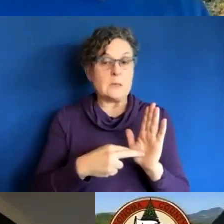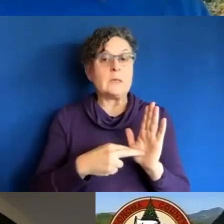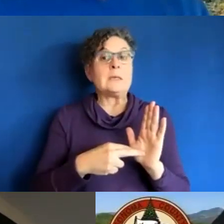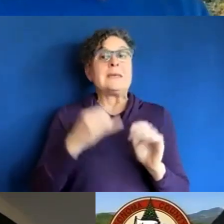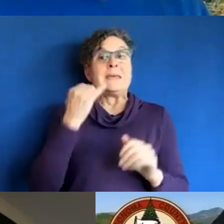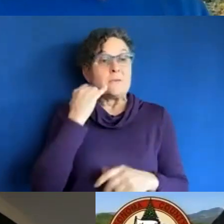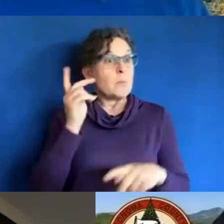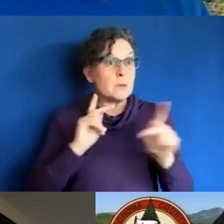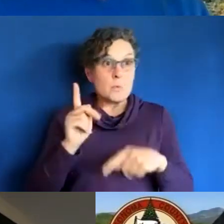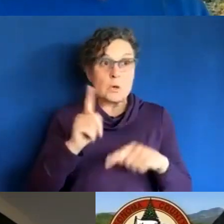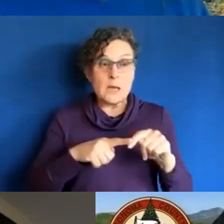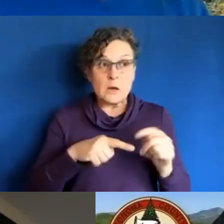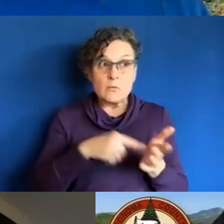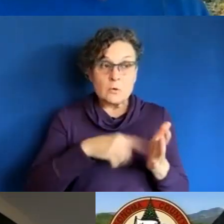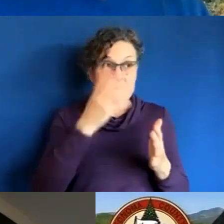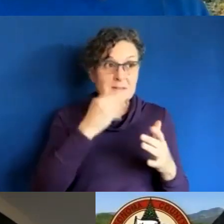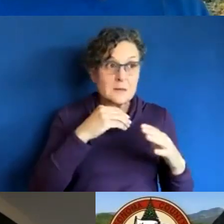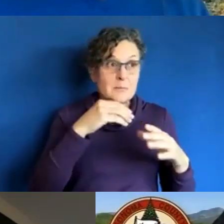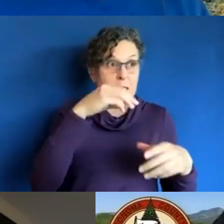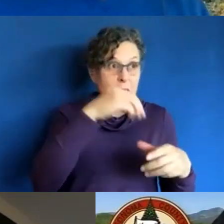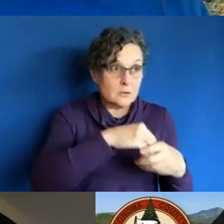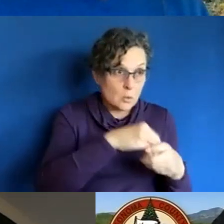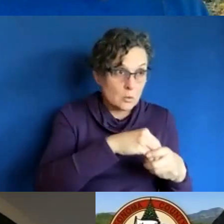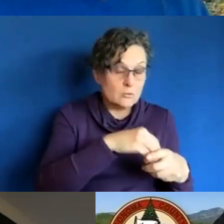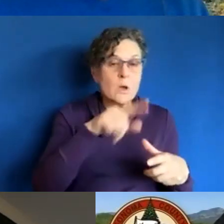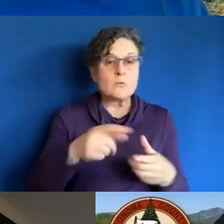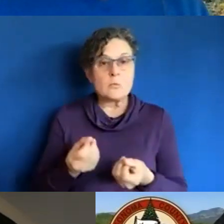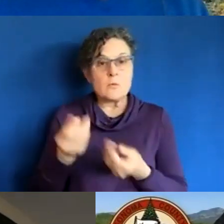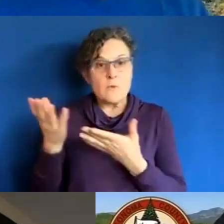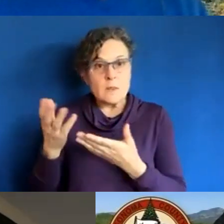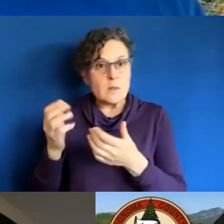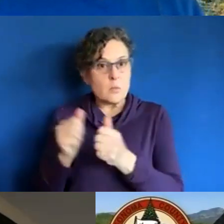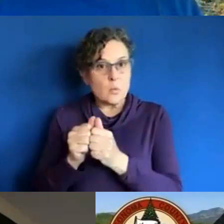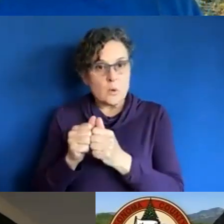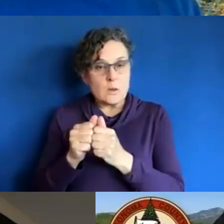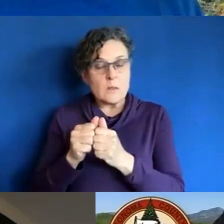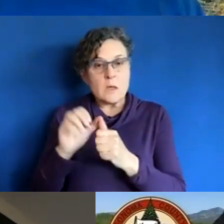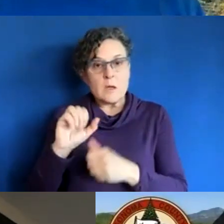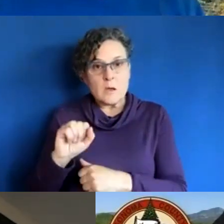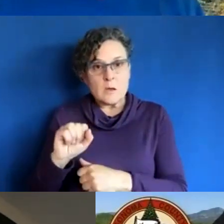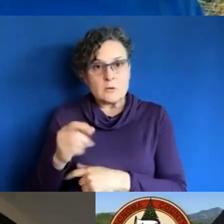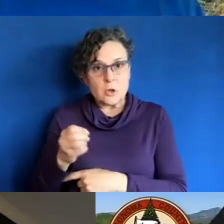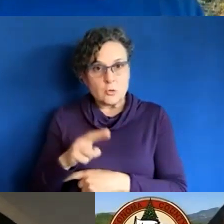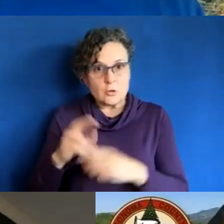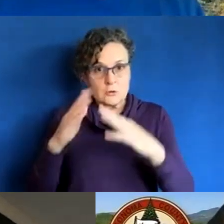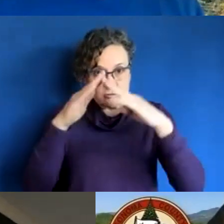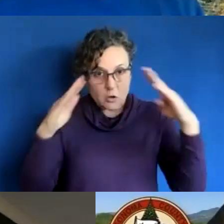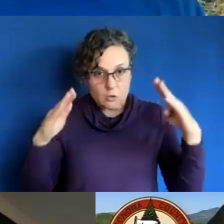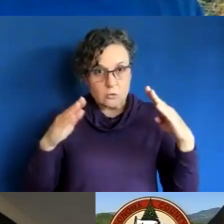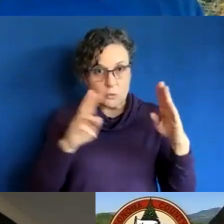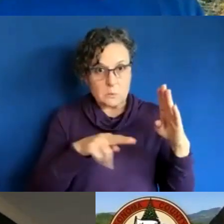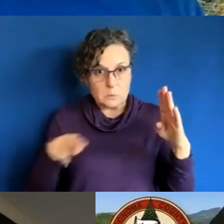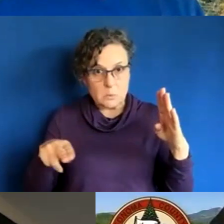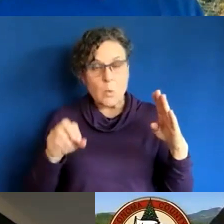to sleep indoors to have a place to sleep, whether it's by providing them shelter or providing them a public space where they can sleep at